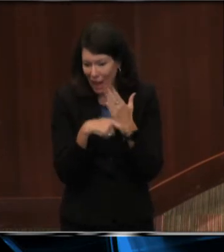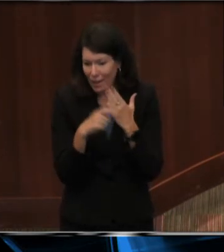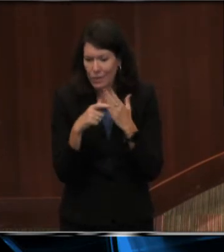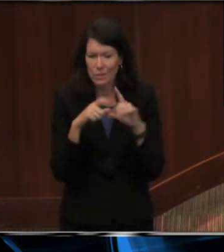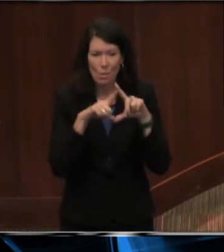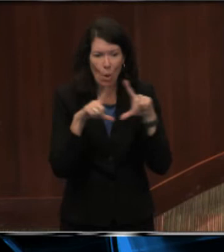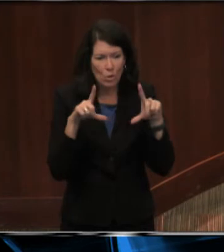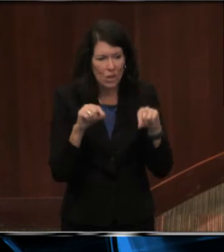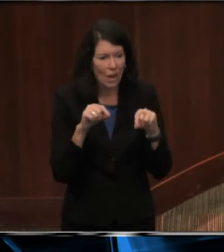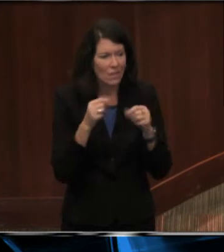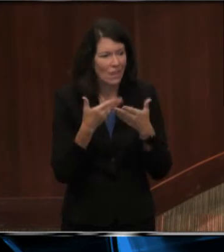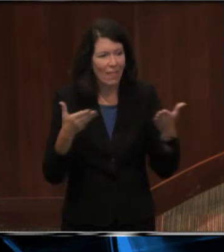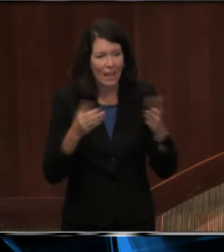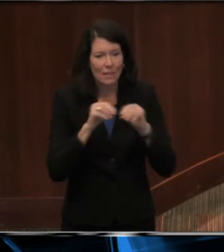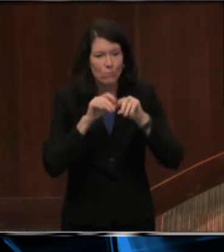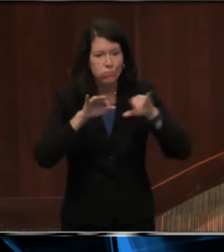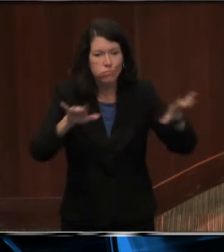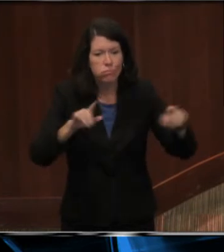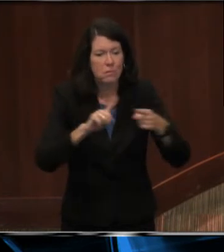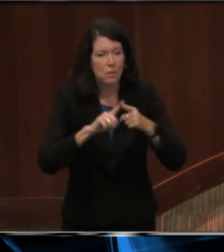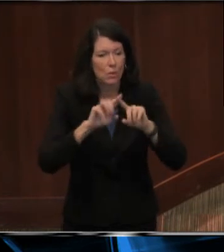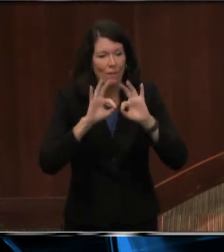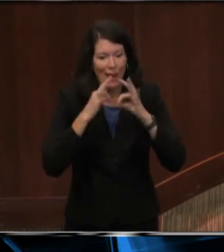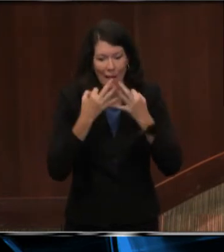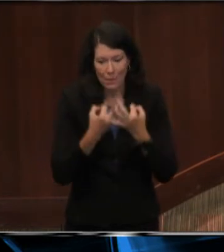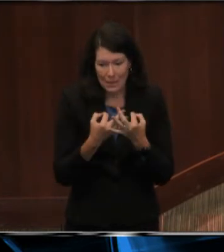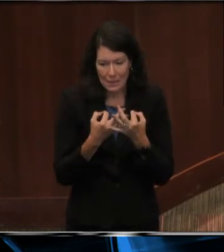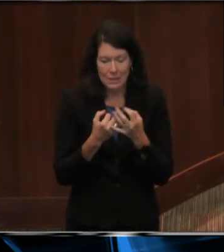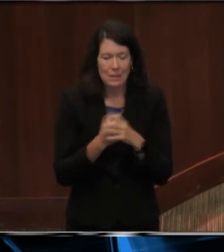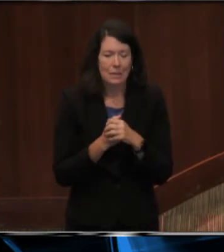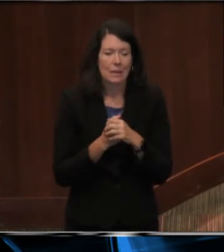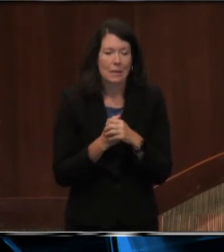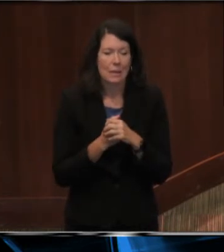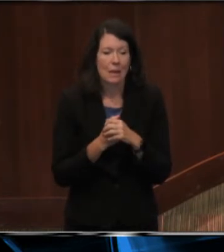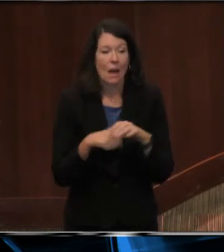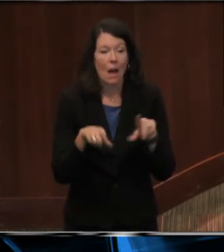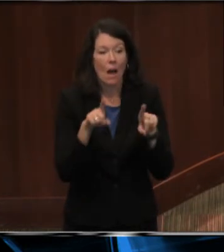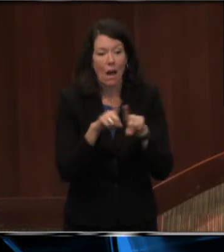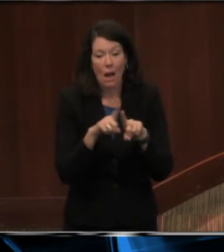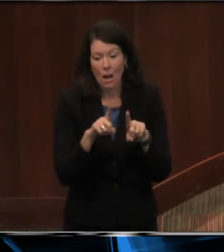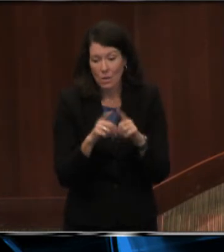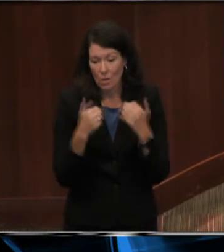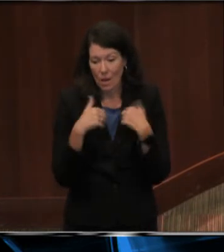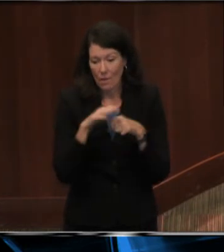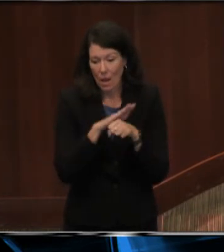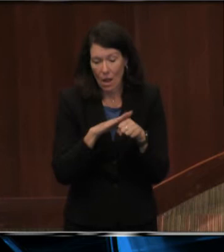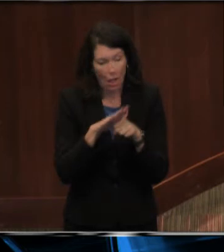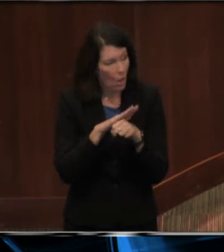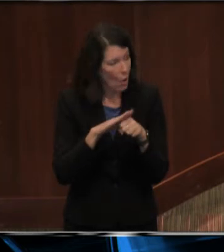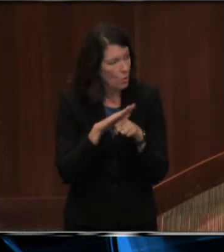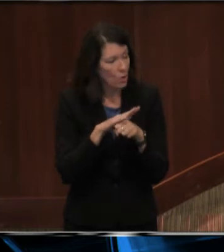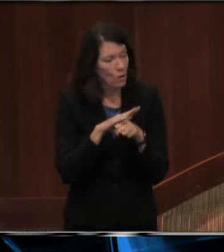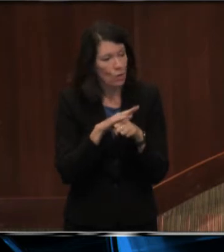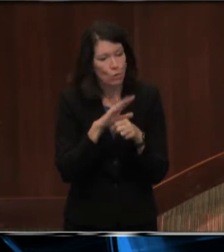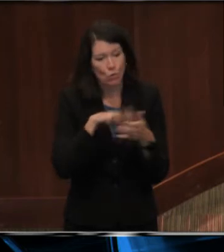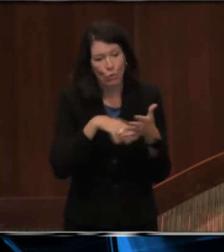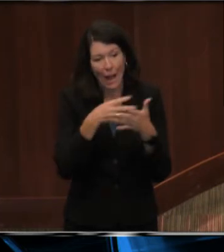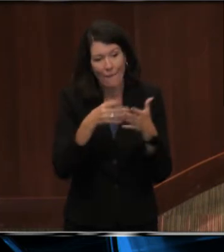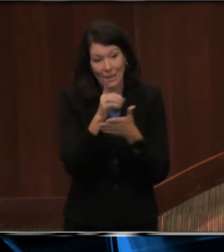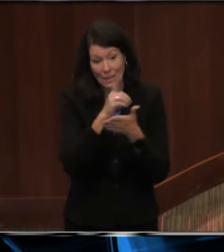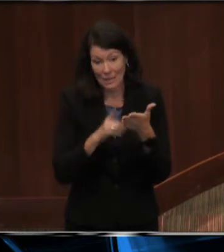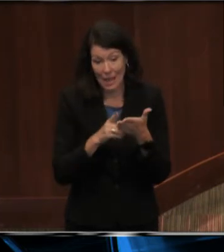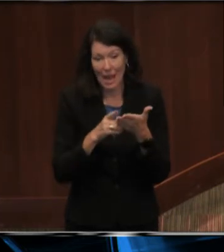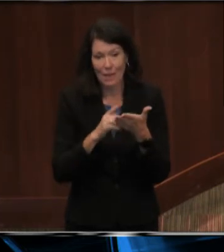postcards, things like that to display and hand out to their families and partners and constituents. We've also got a local graphic design firm that's working on creating